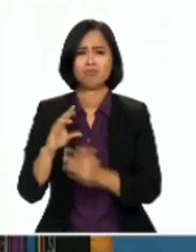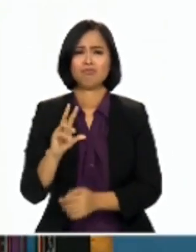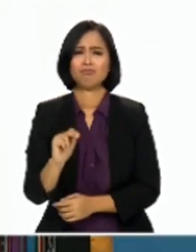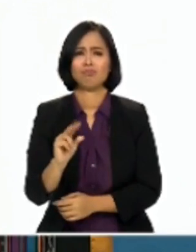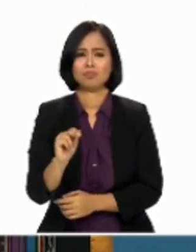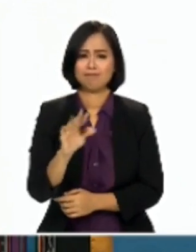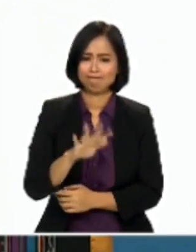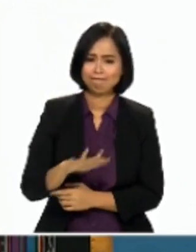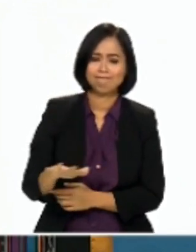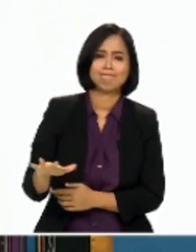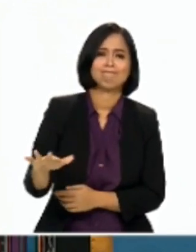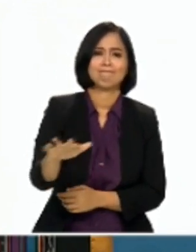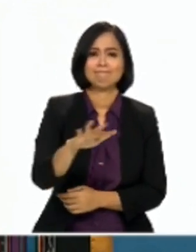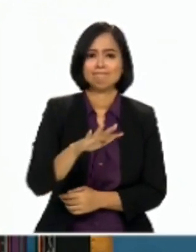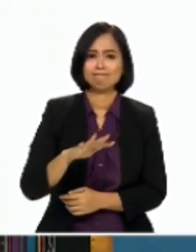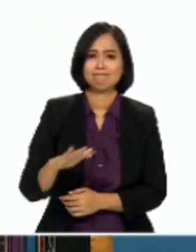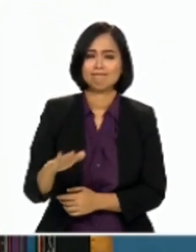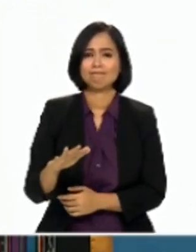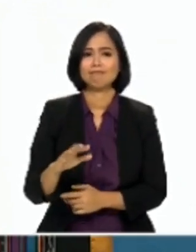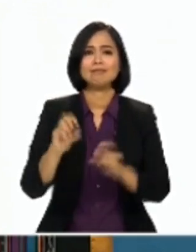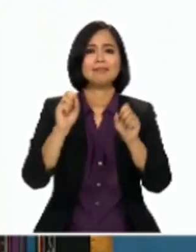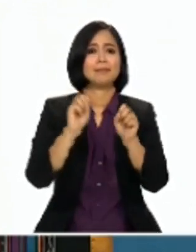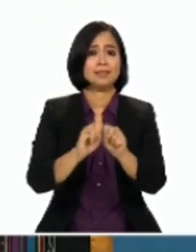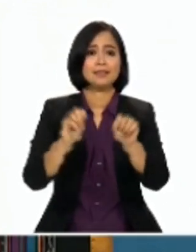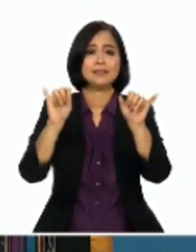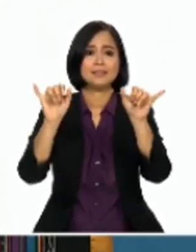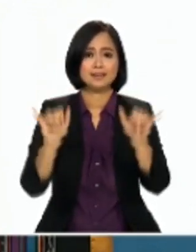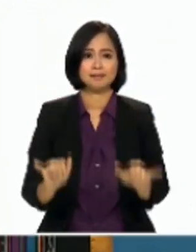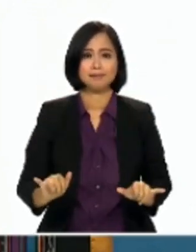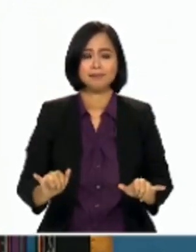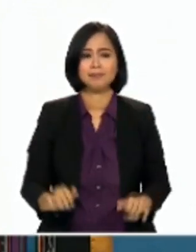entire gamut of our system.